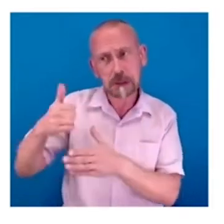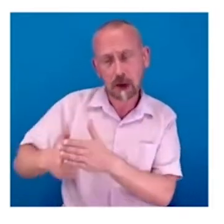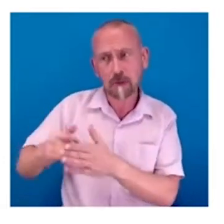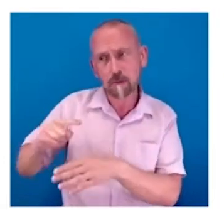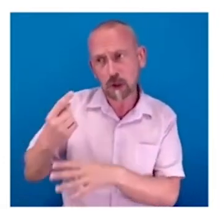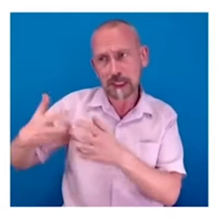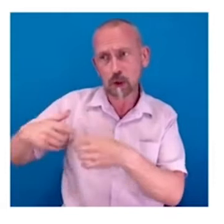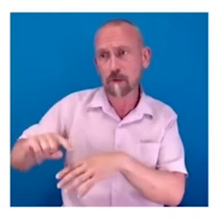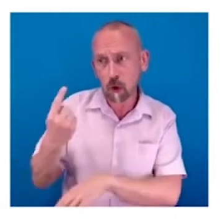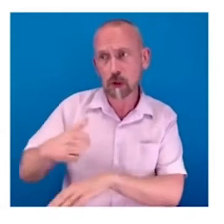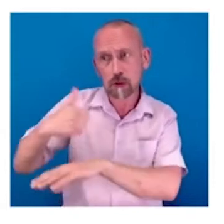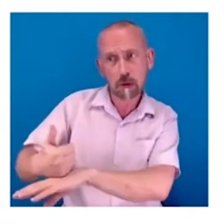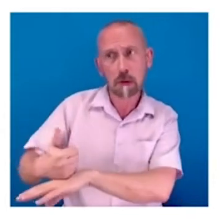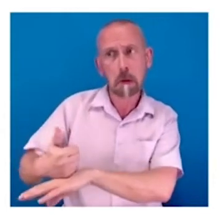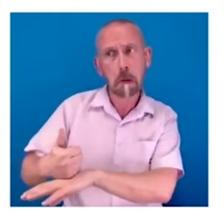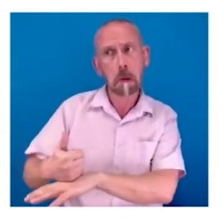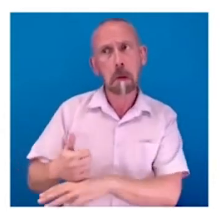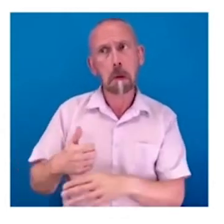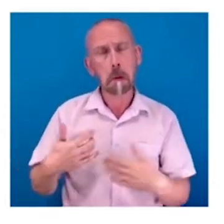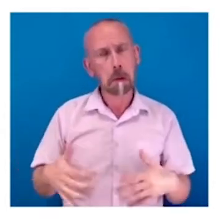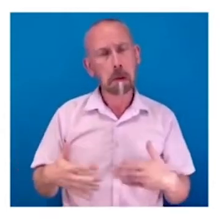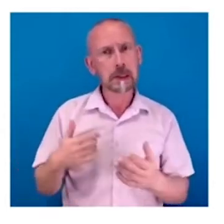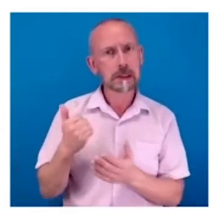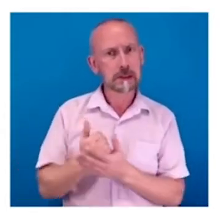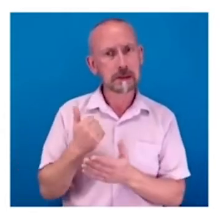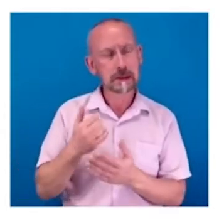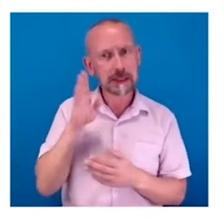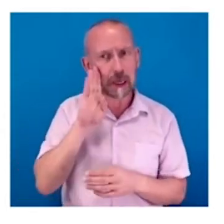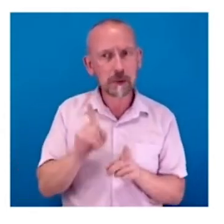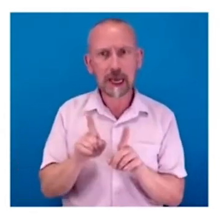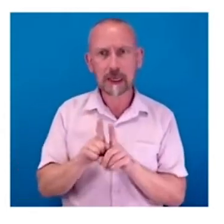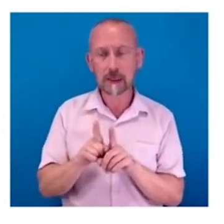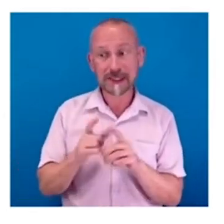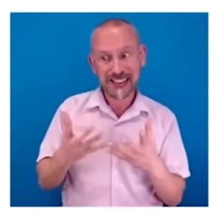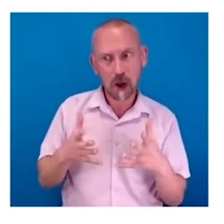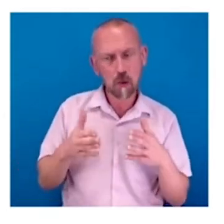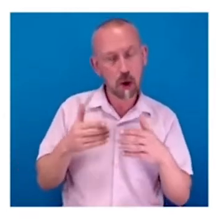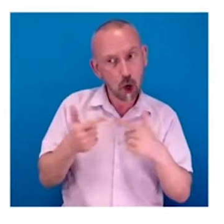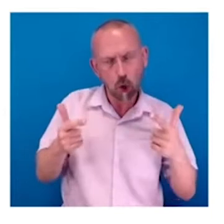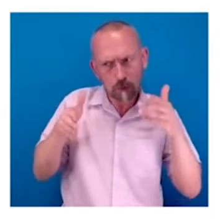it feels very much like you have a great focus on that inclusivity now. So yeah, I'm really interested to